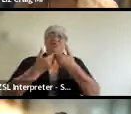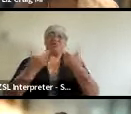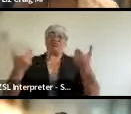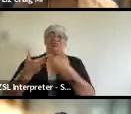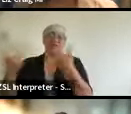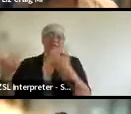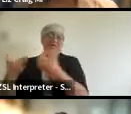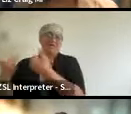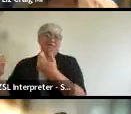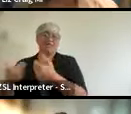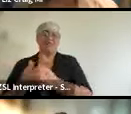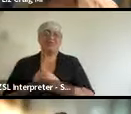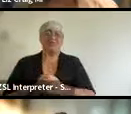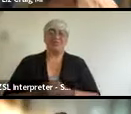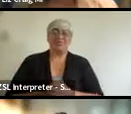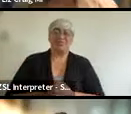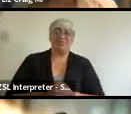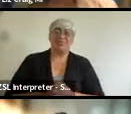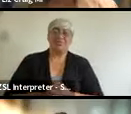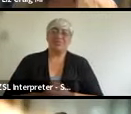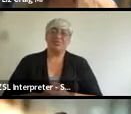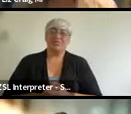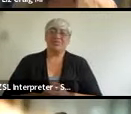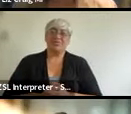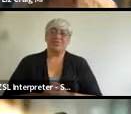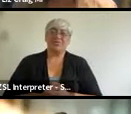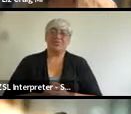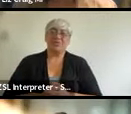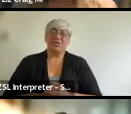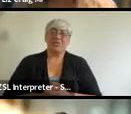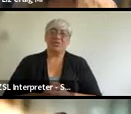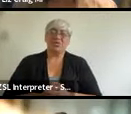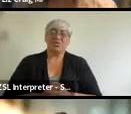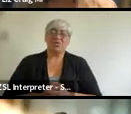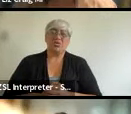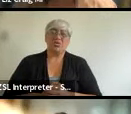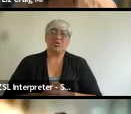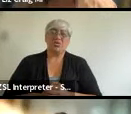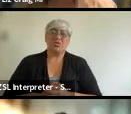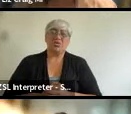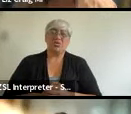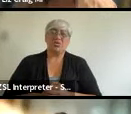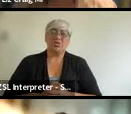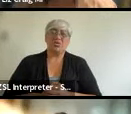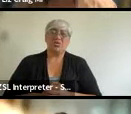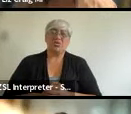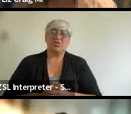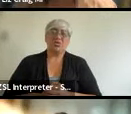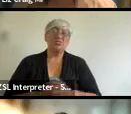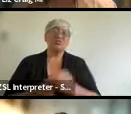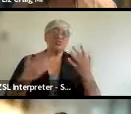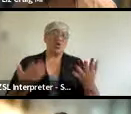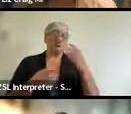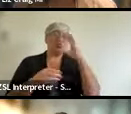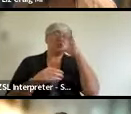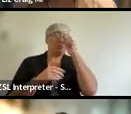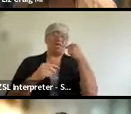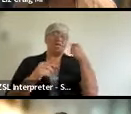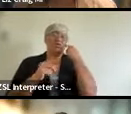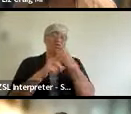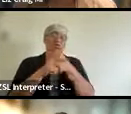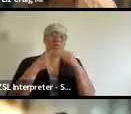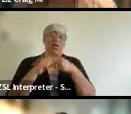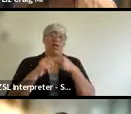It feels that nothing would vulnerable